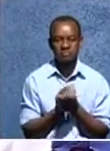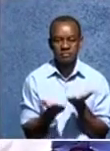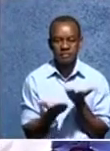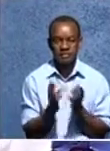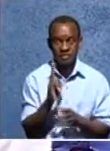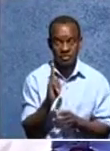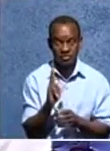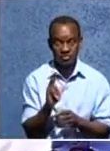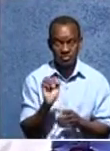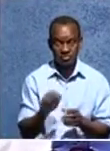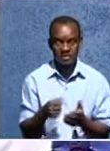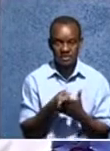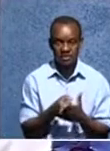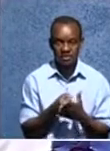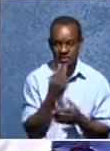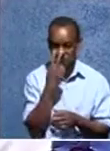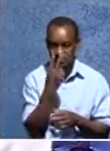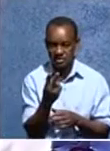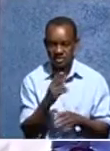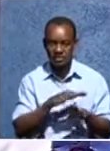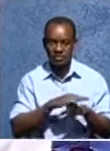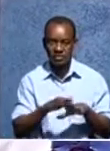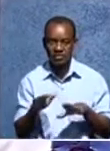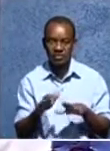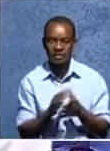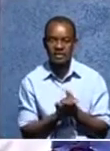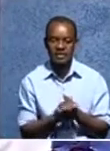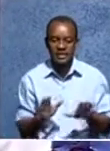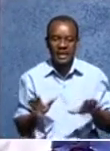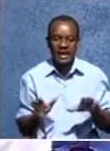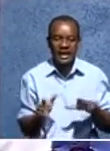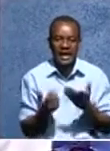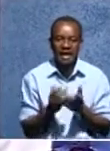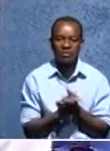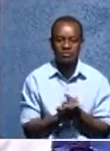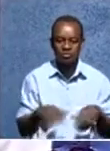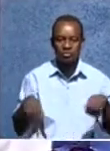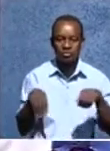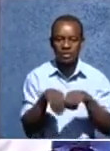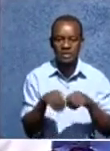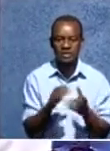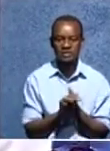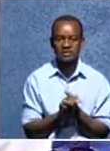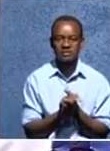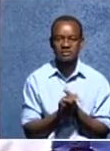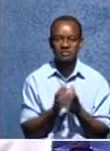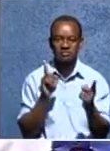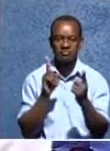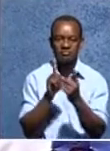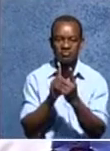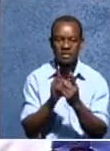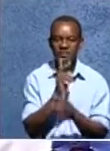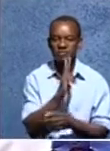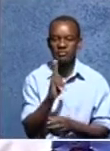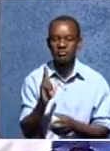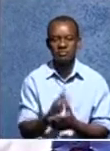we can package and get this information in the face of the people. Possibly that might probably be the issue, but I think that is